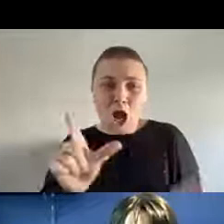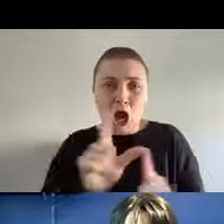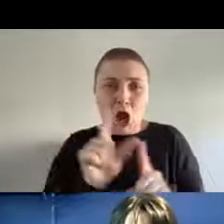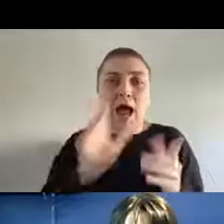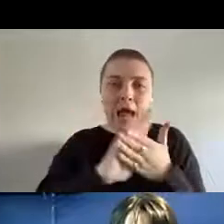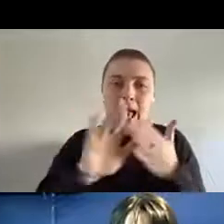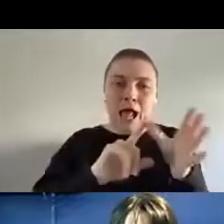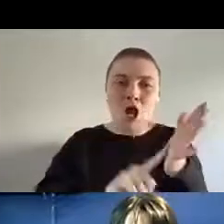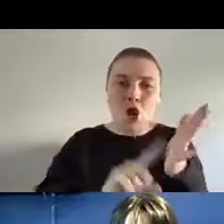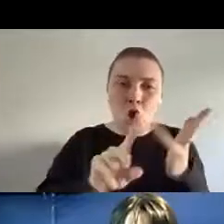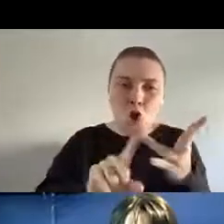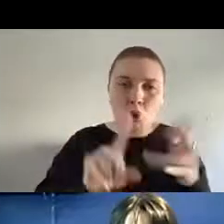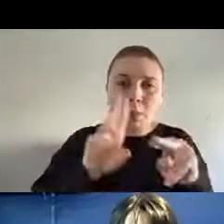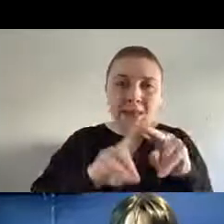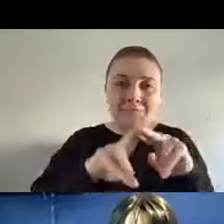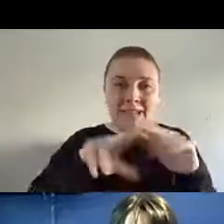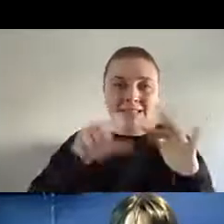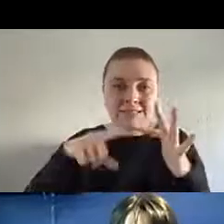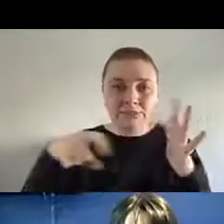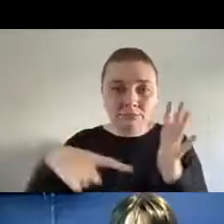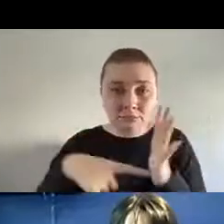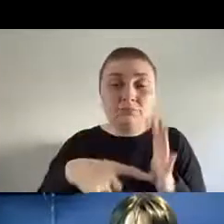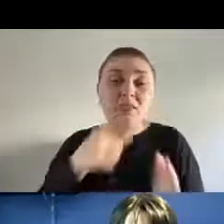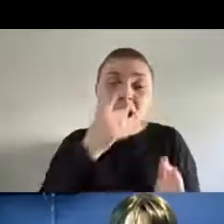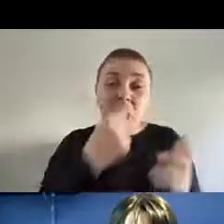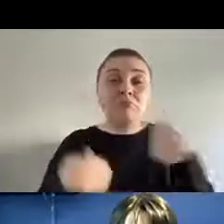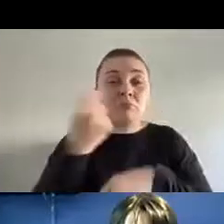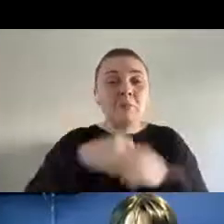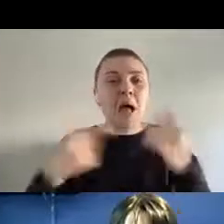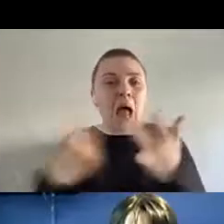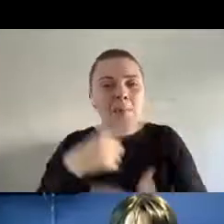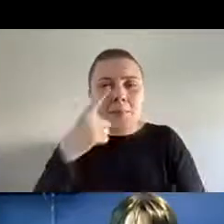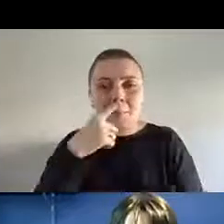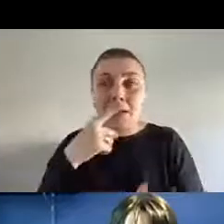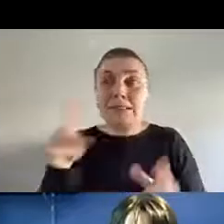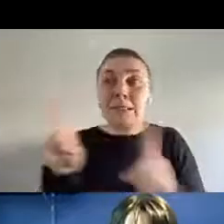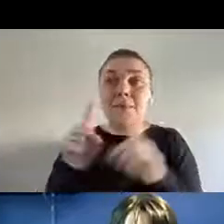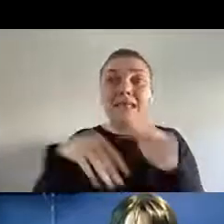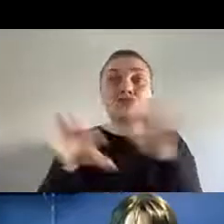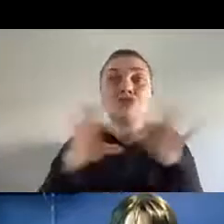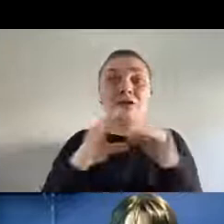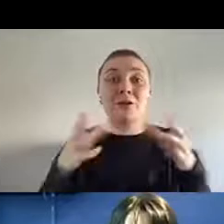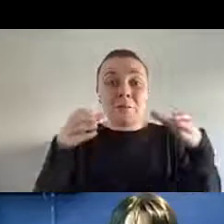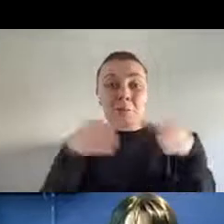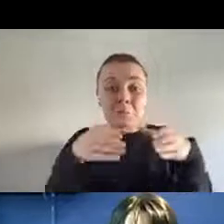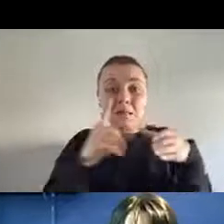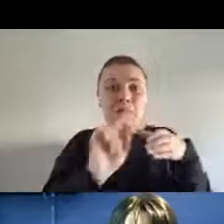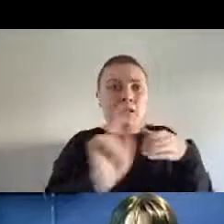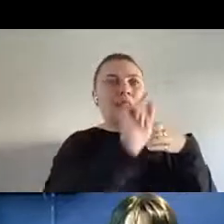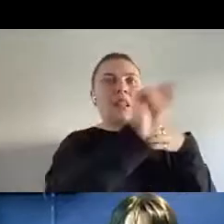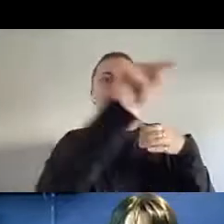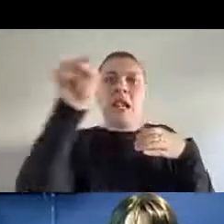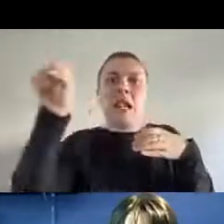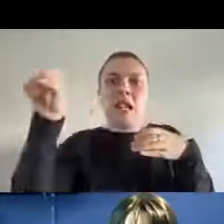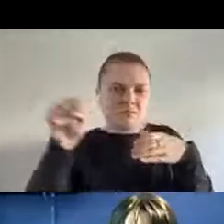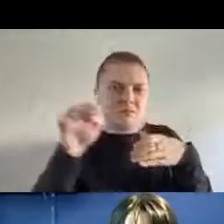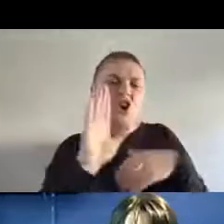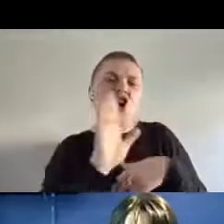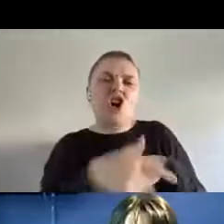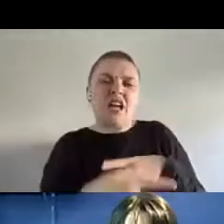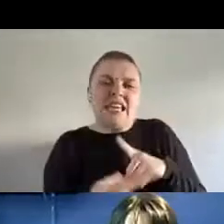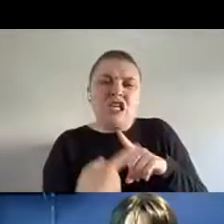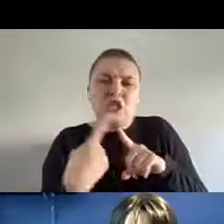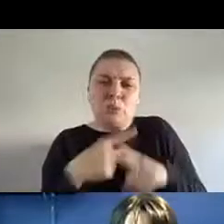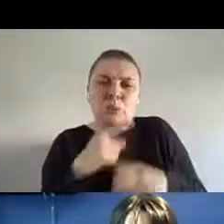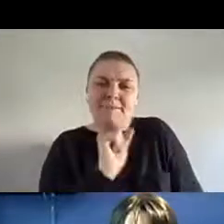effect can often lead to other people outside the relationship excusing the violent